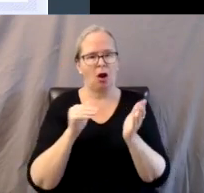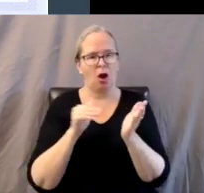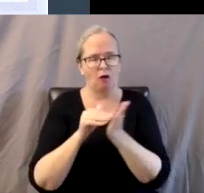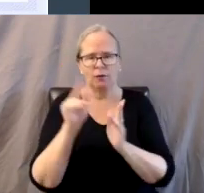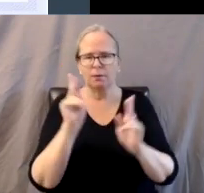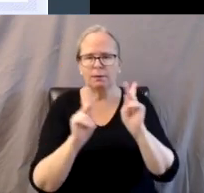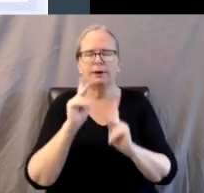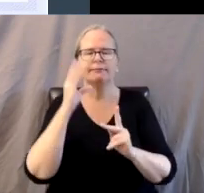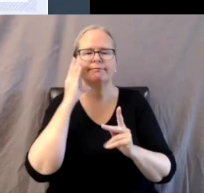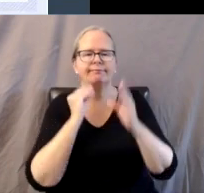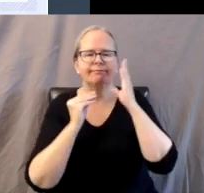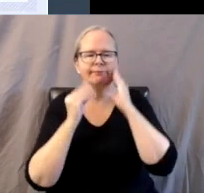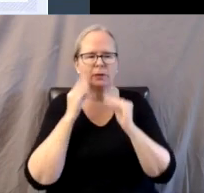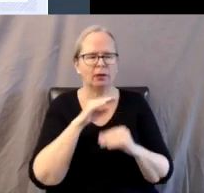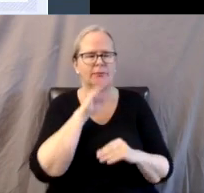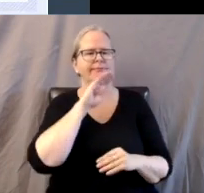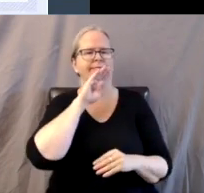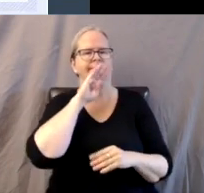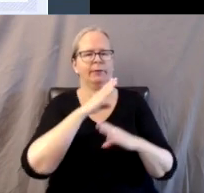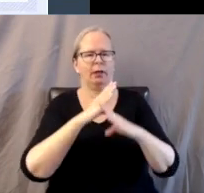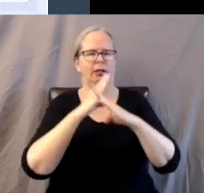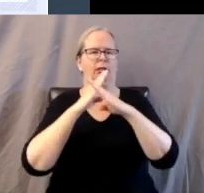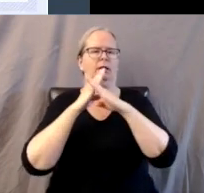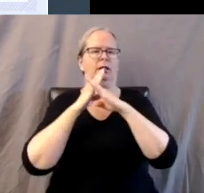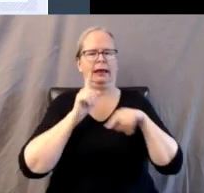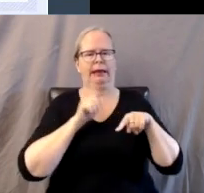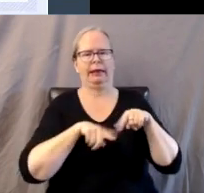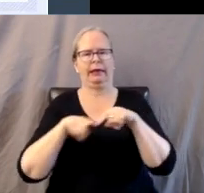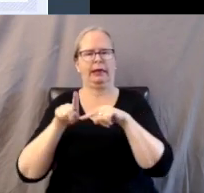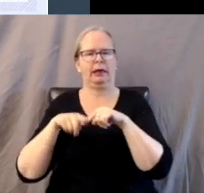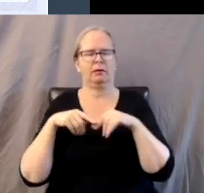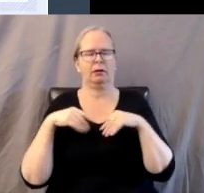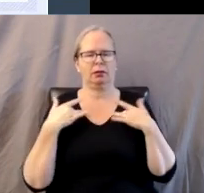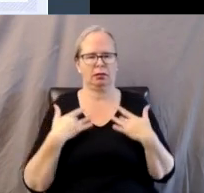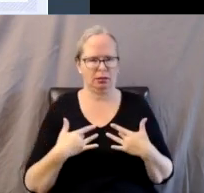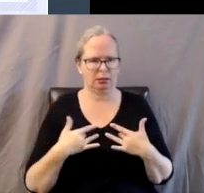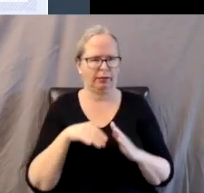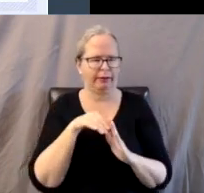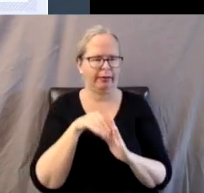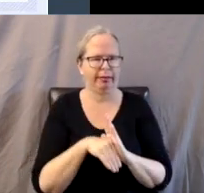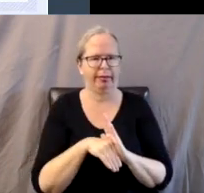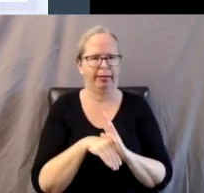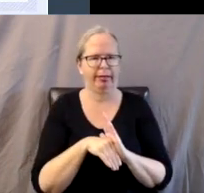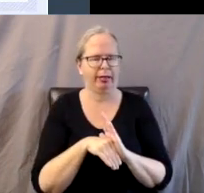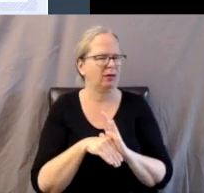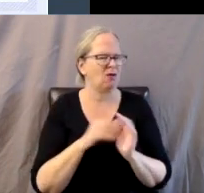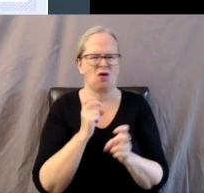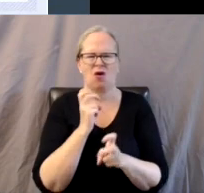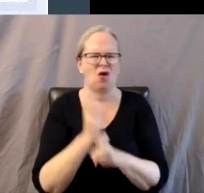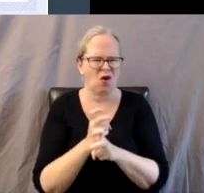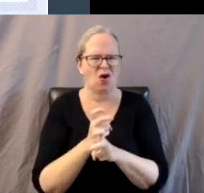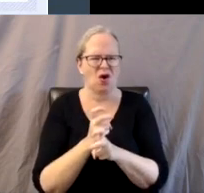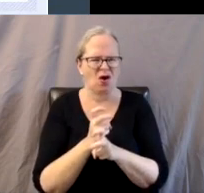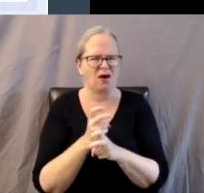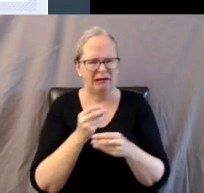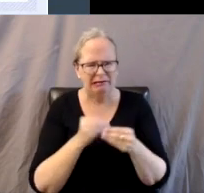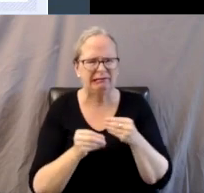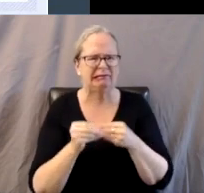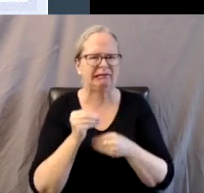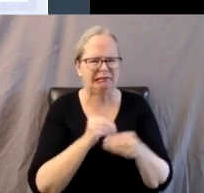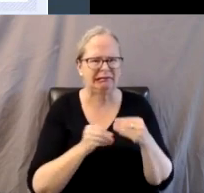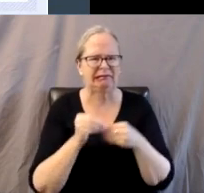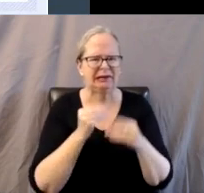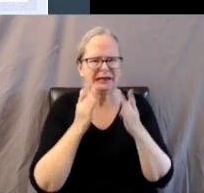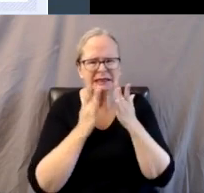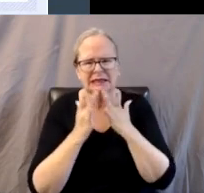And finding that meaning and stability can be constantly challenging when you're trapped in survival mode,